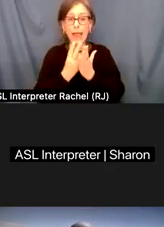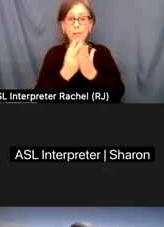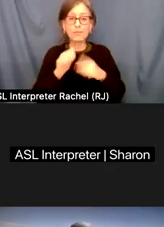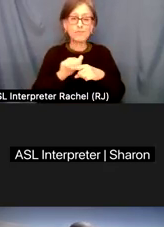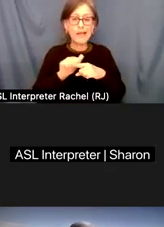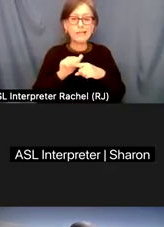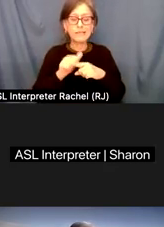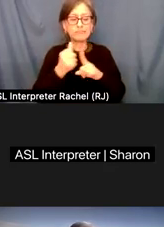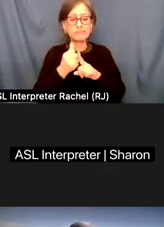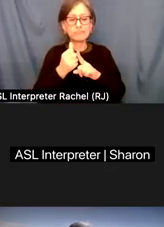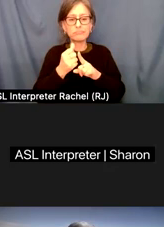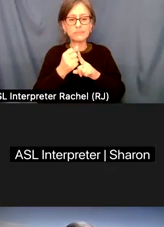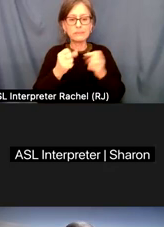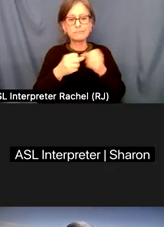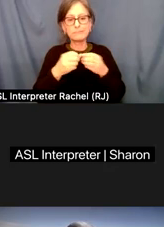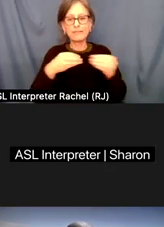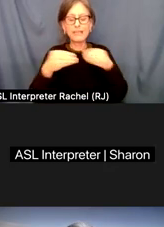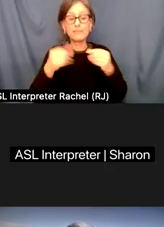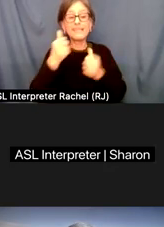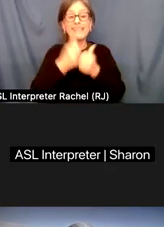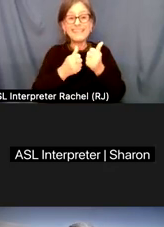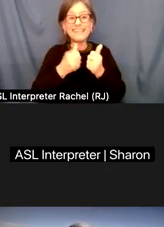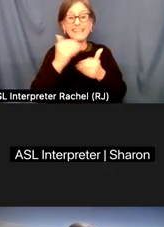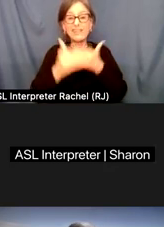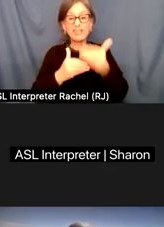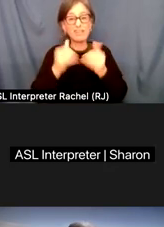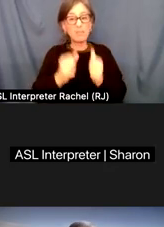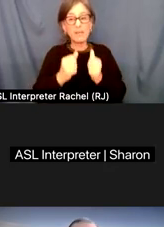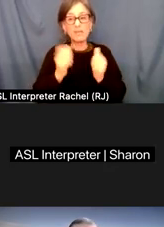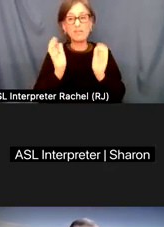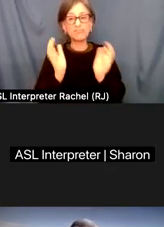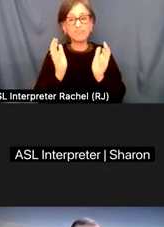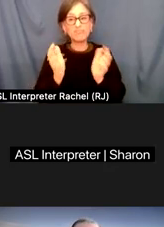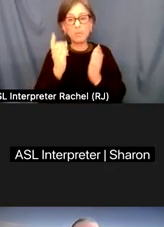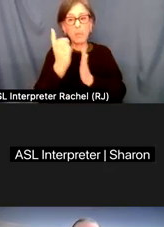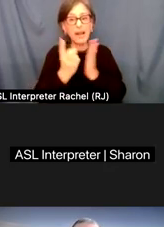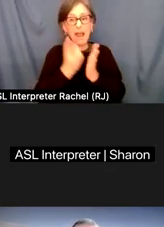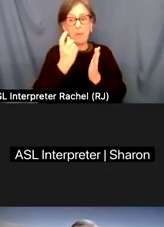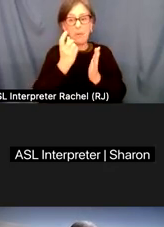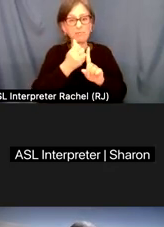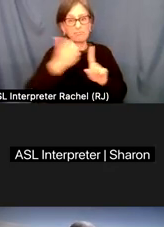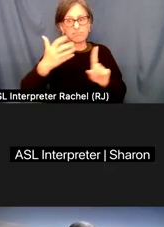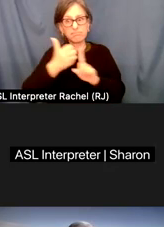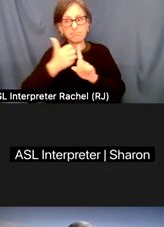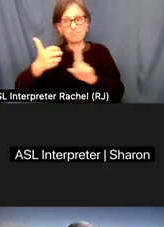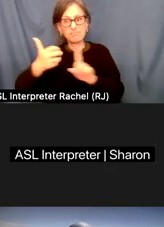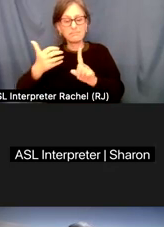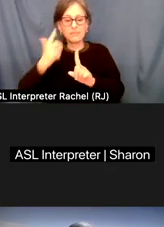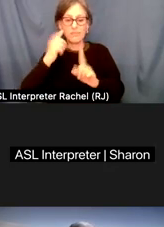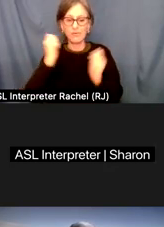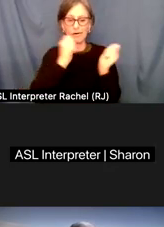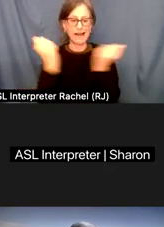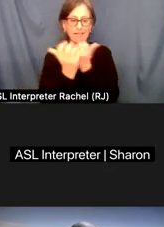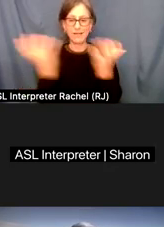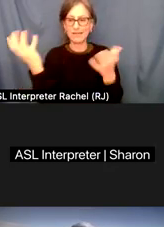So trust me, each of these steps we could talk for an hour on in terms of all the details that could be included. But